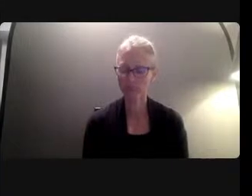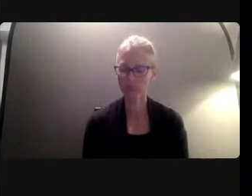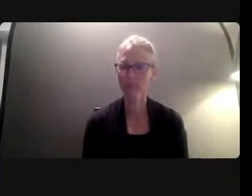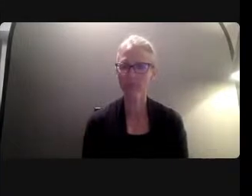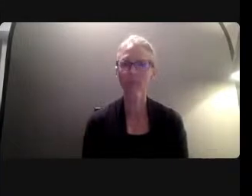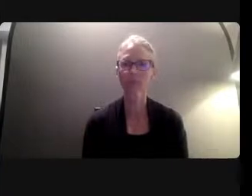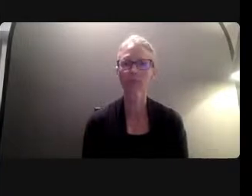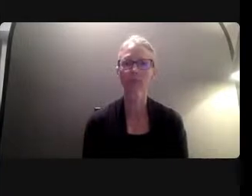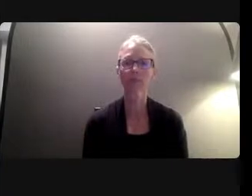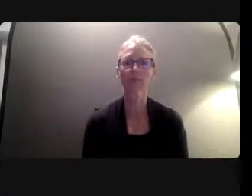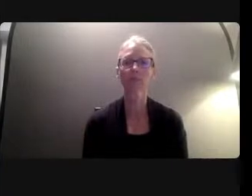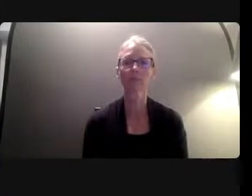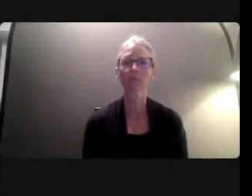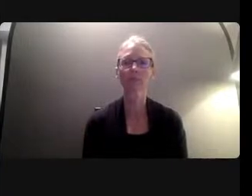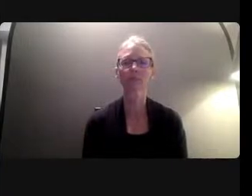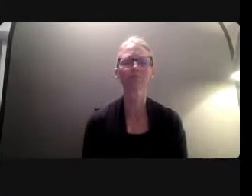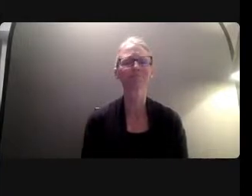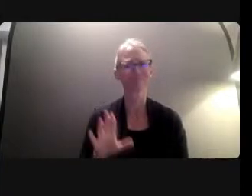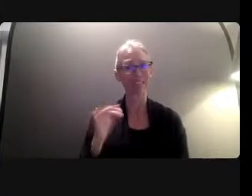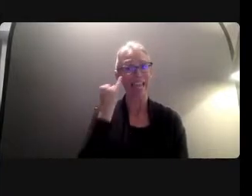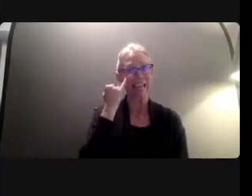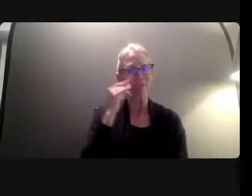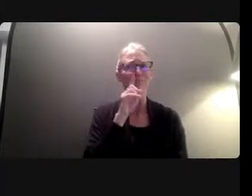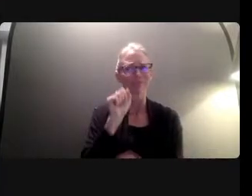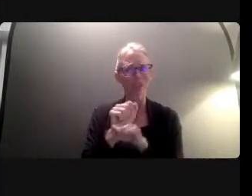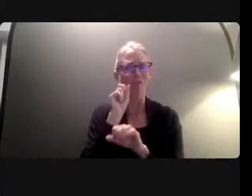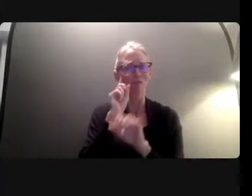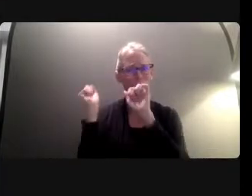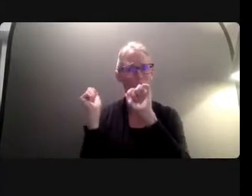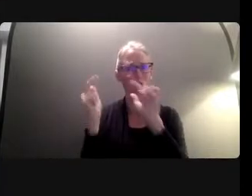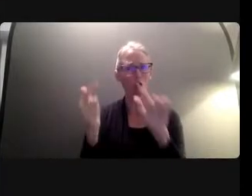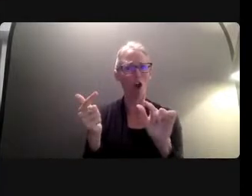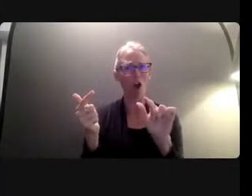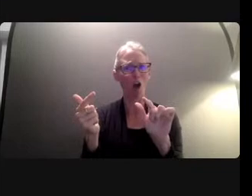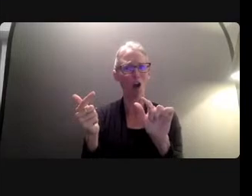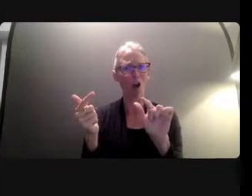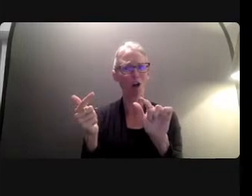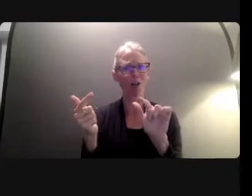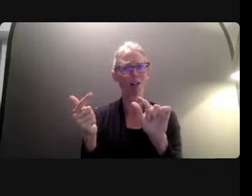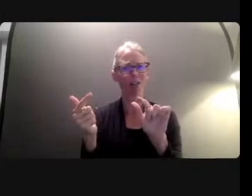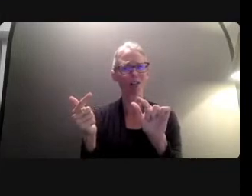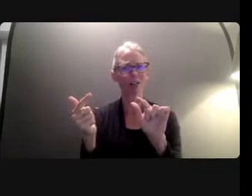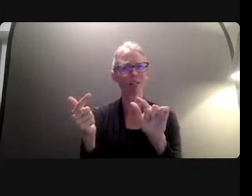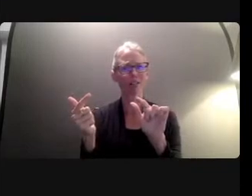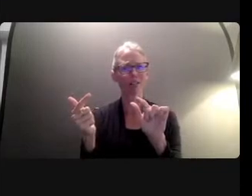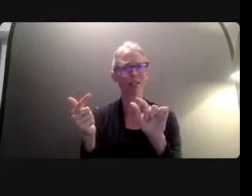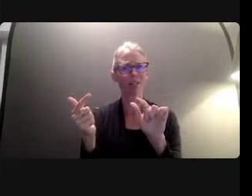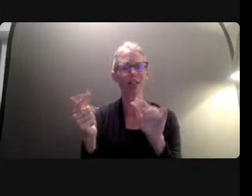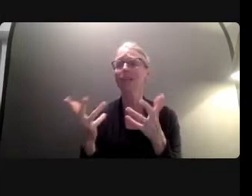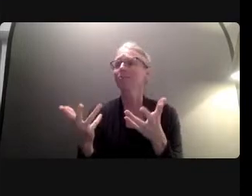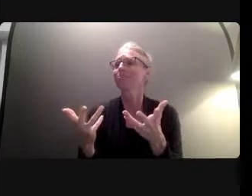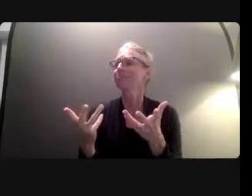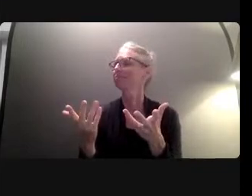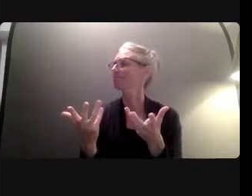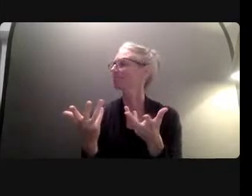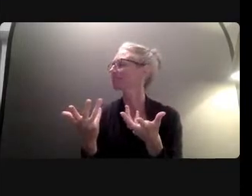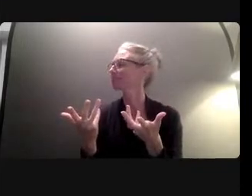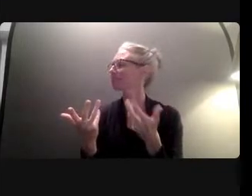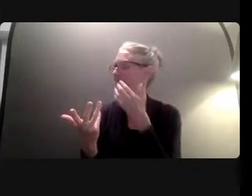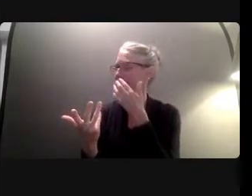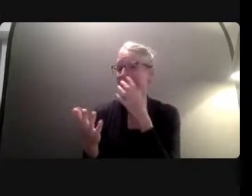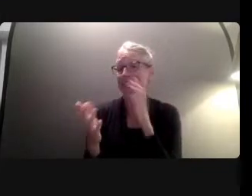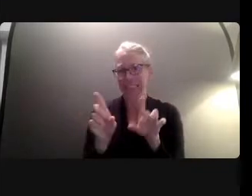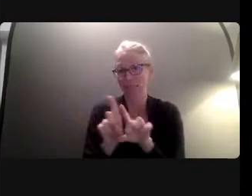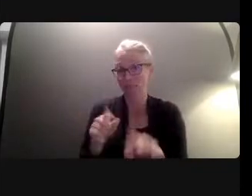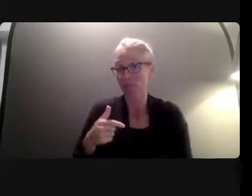sometimes I'm like, if it's for everyone, then why aren't there parents with disabilities, or because like I said, I'm a